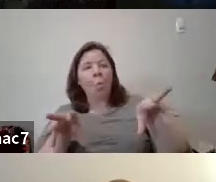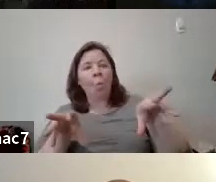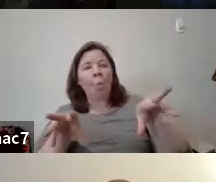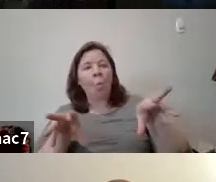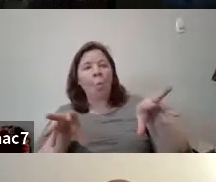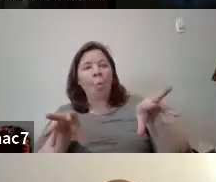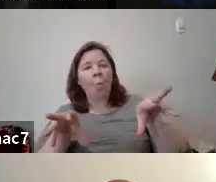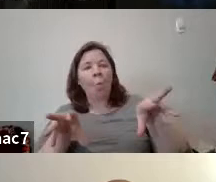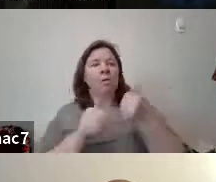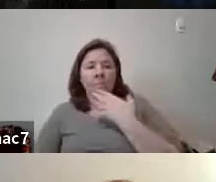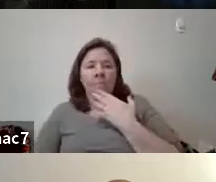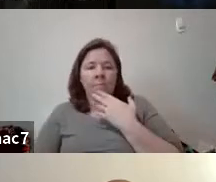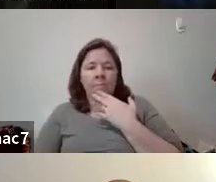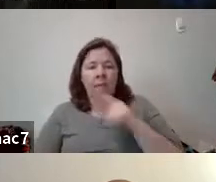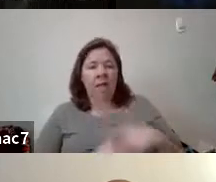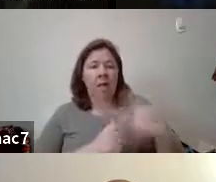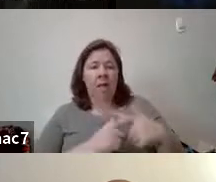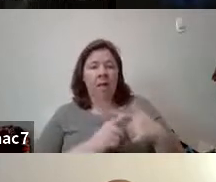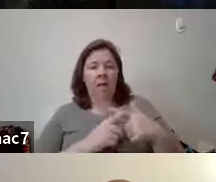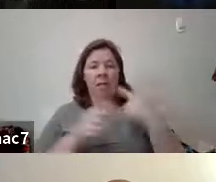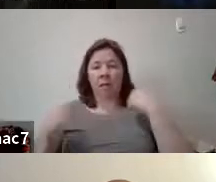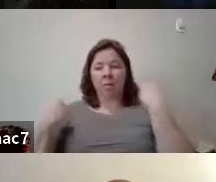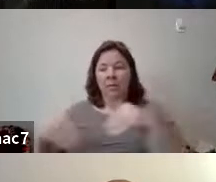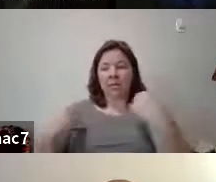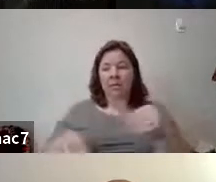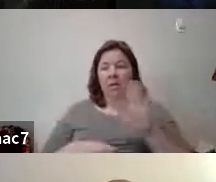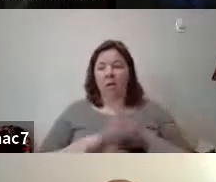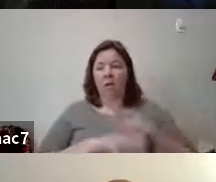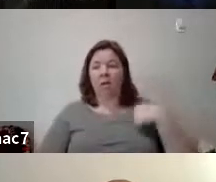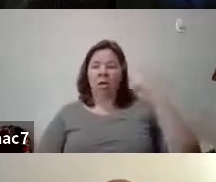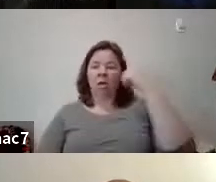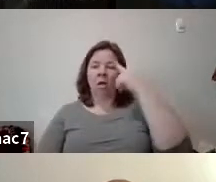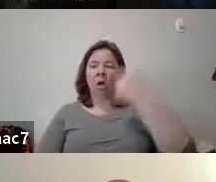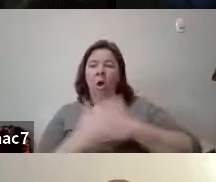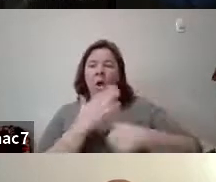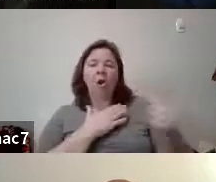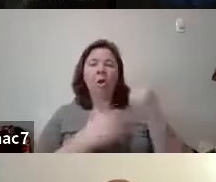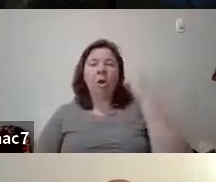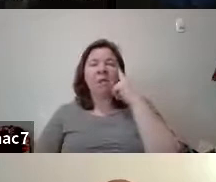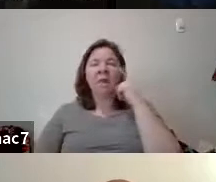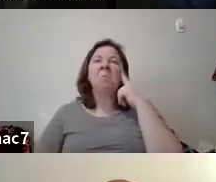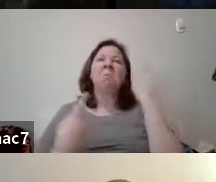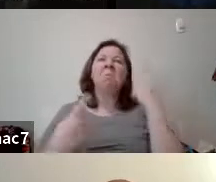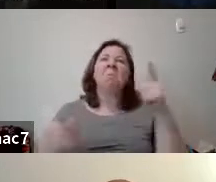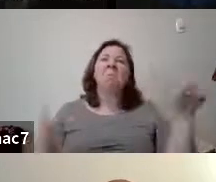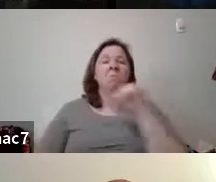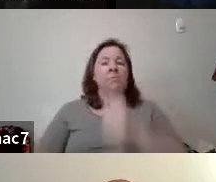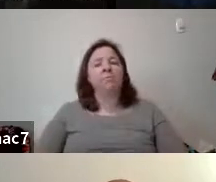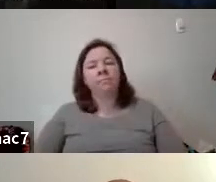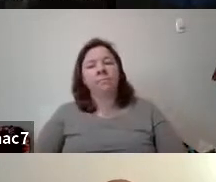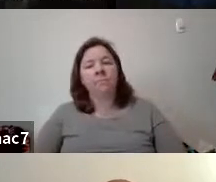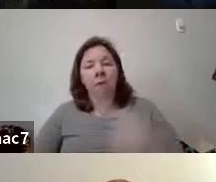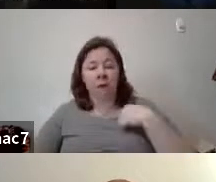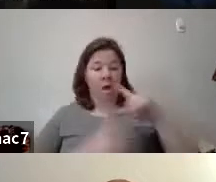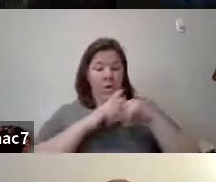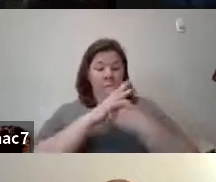us on the notion of being wealthy and being successful. So once, like I said, I started plugging in June